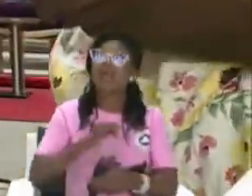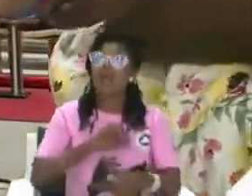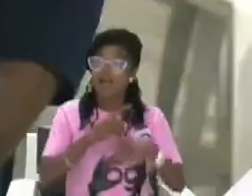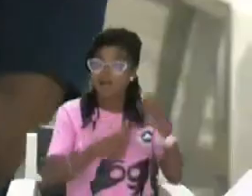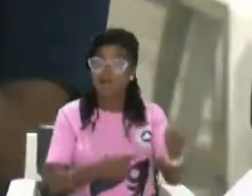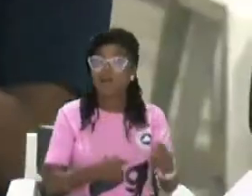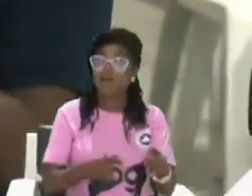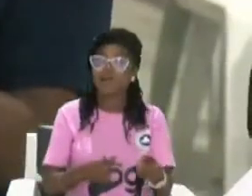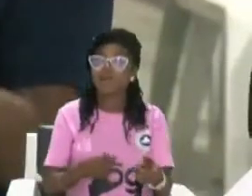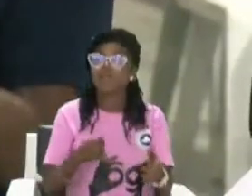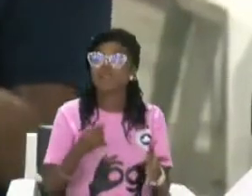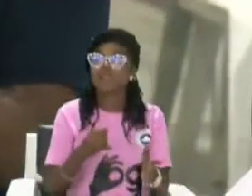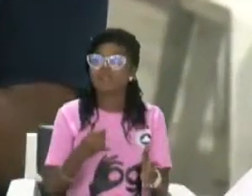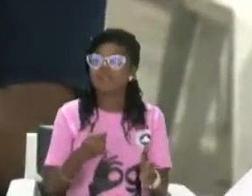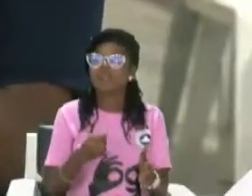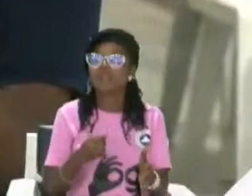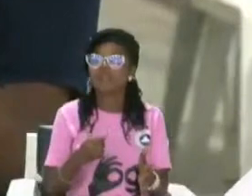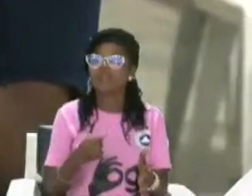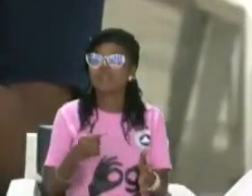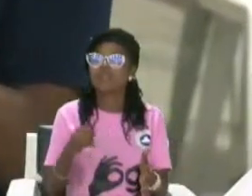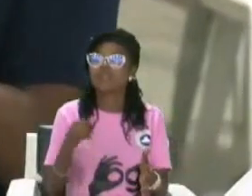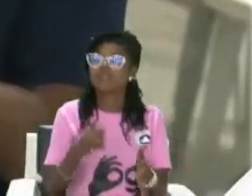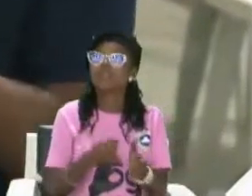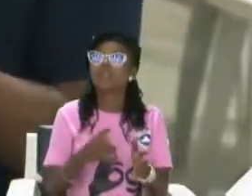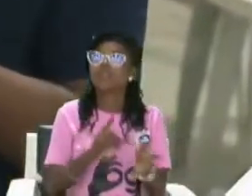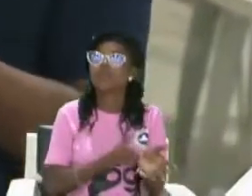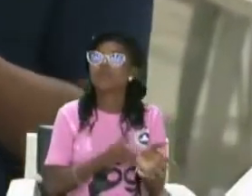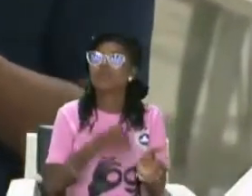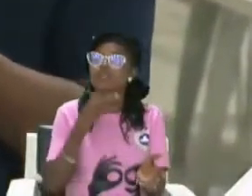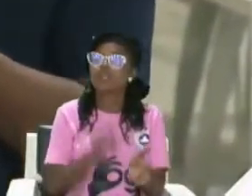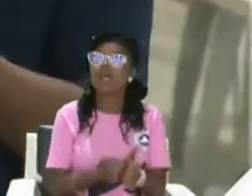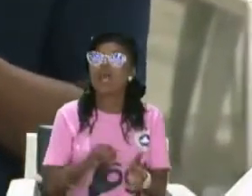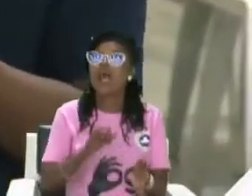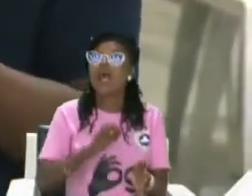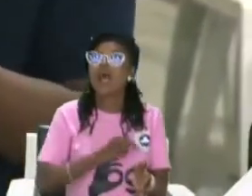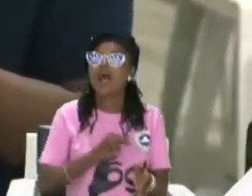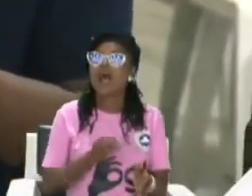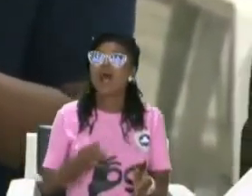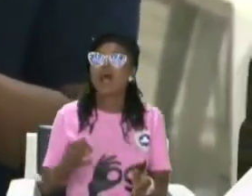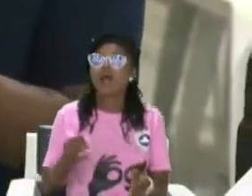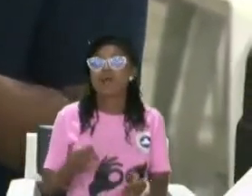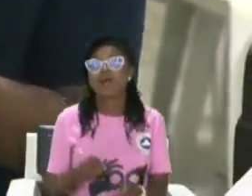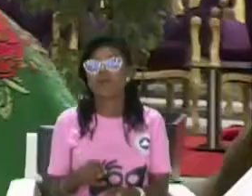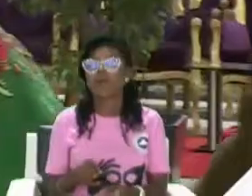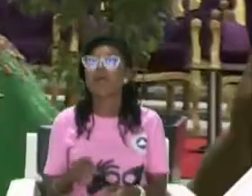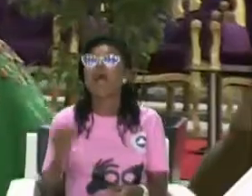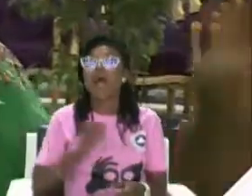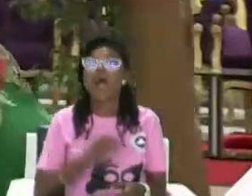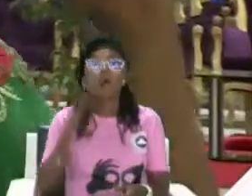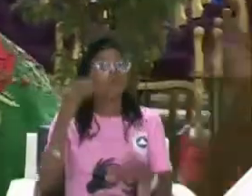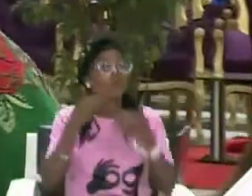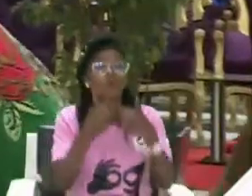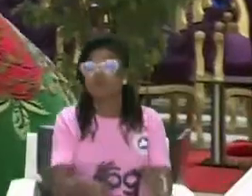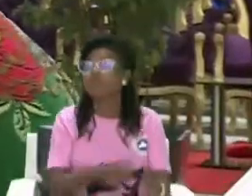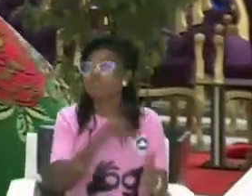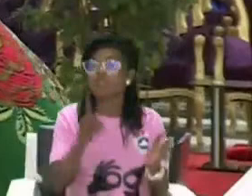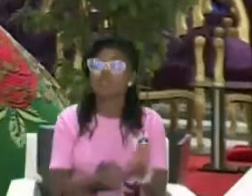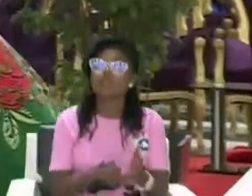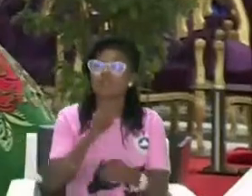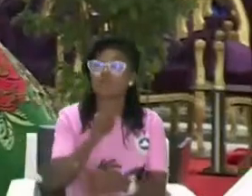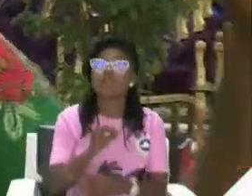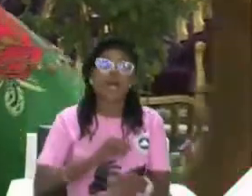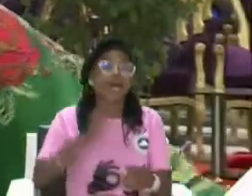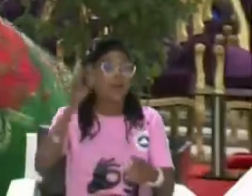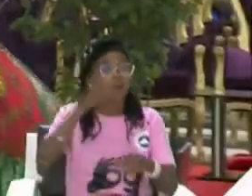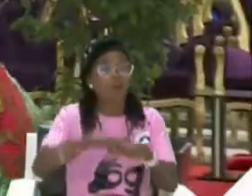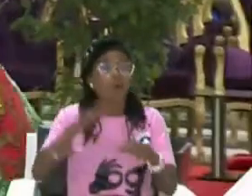was placenta previa. The devil sat in again. I was 14. I said, no, I will not lose this one. I called my husband. I booked